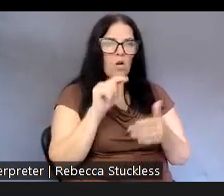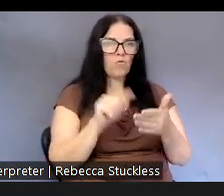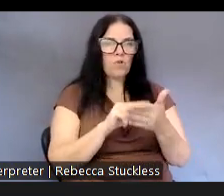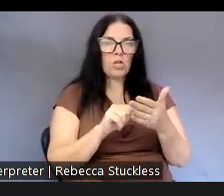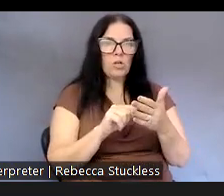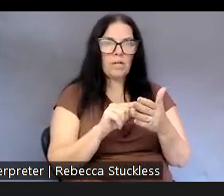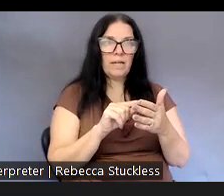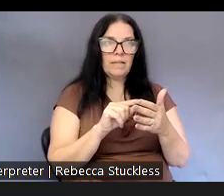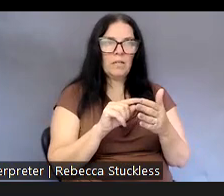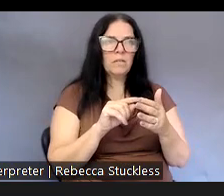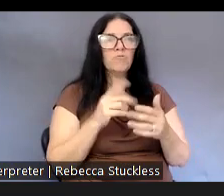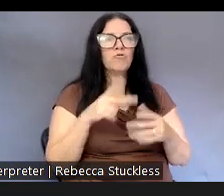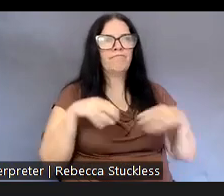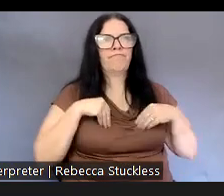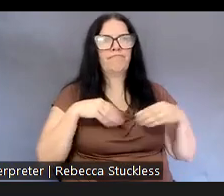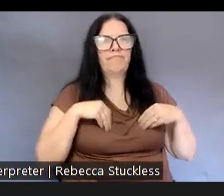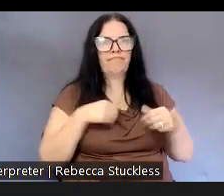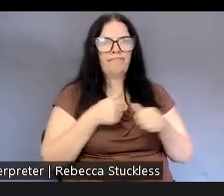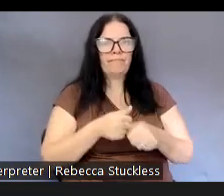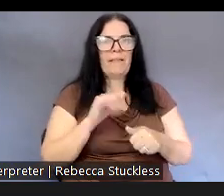has emerged in recent years.